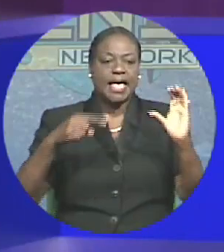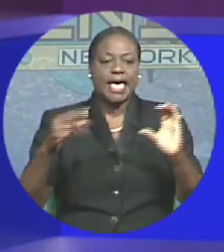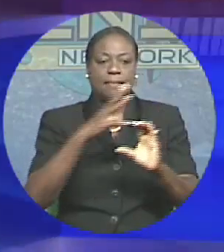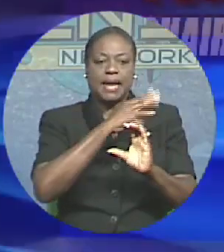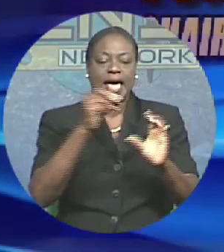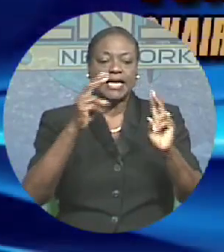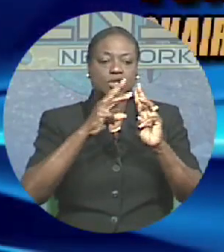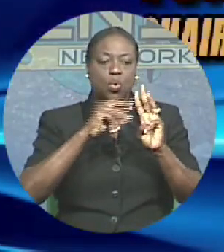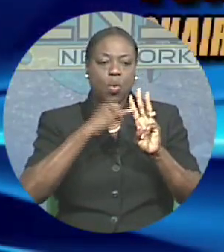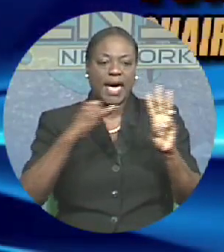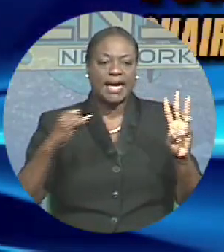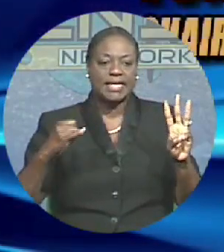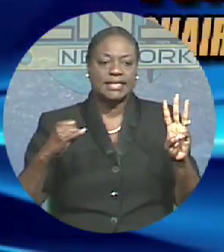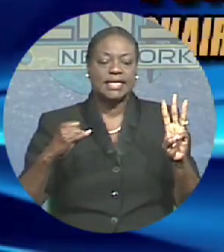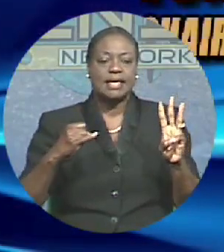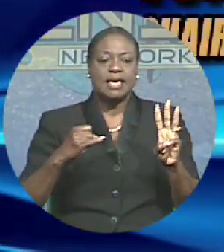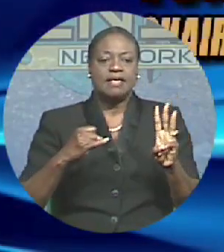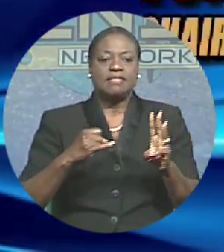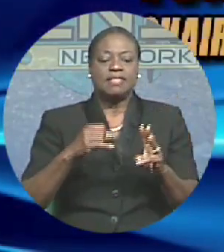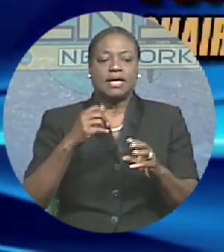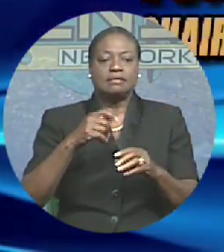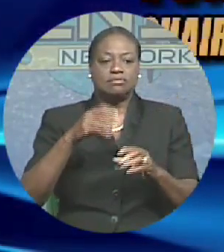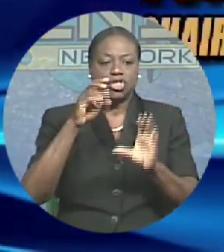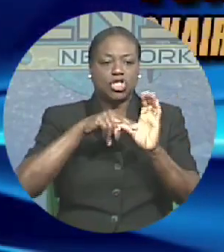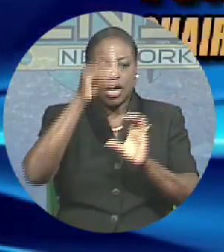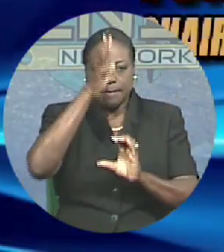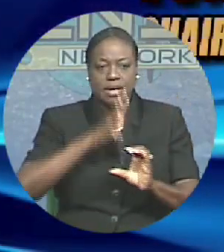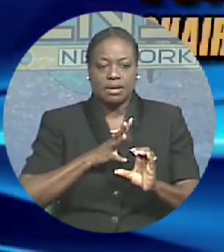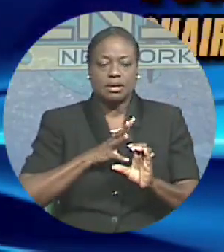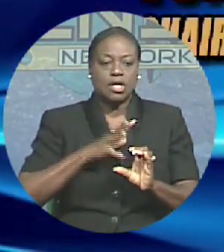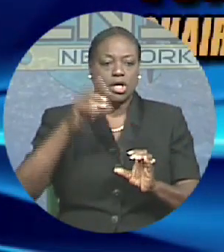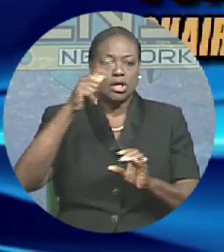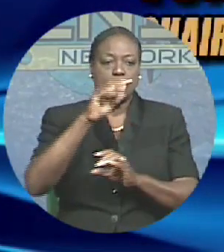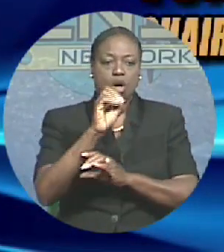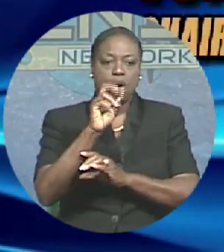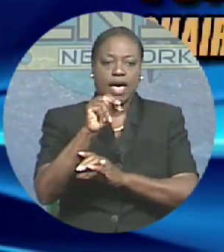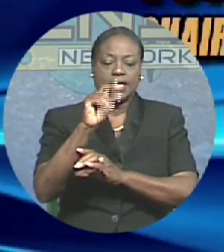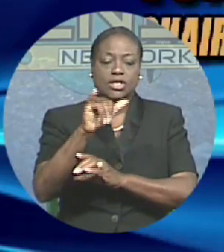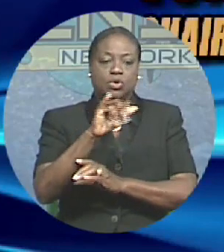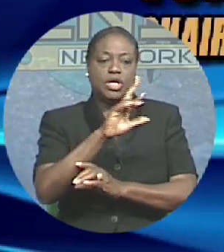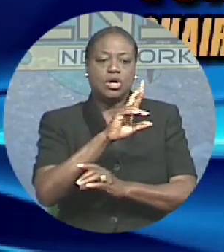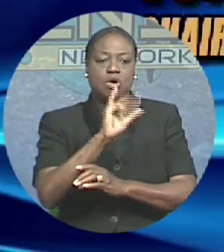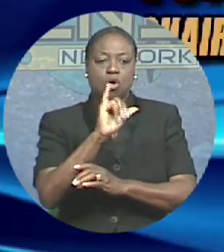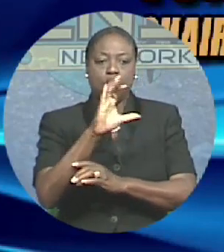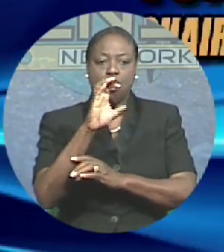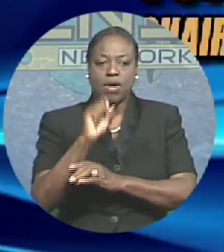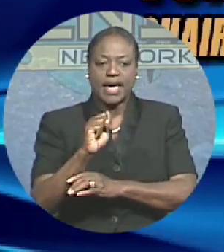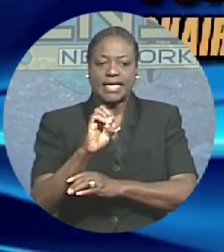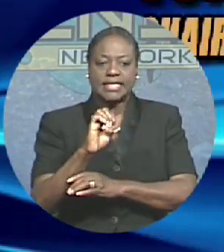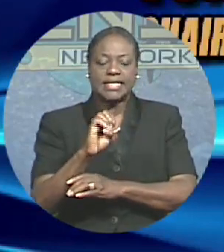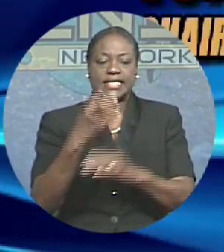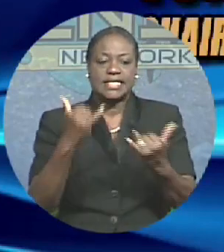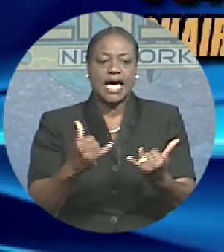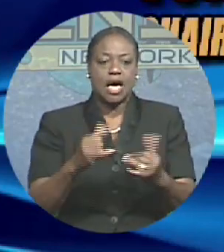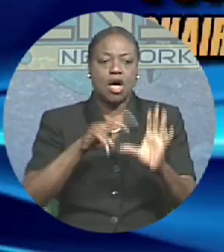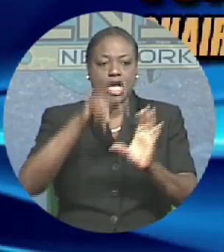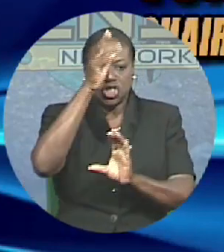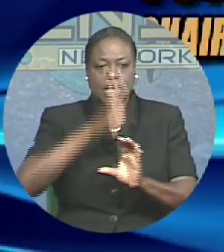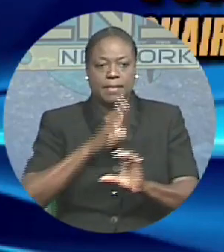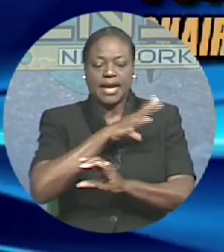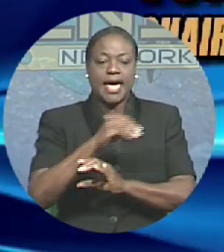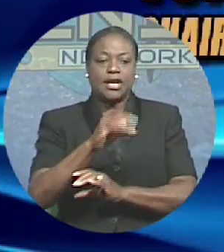the appointments of Mr. Tony Rice as chairman of the board of the Bahamas Telecommunications Company Limited, and Mr.